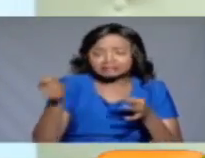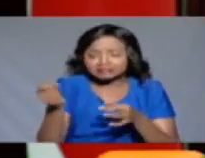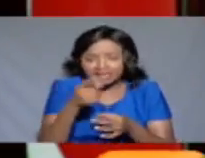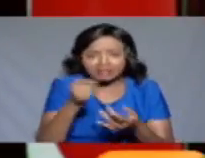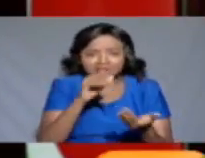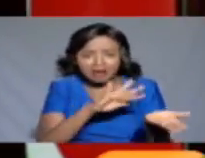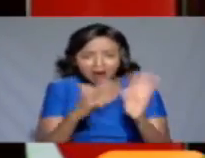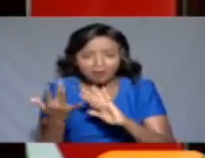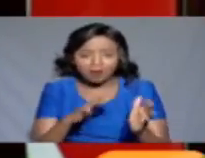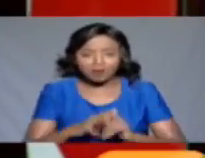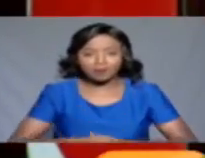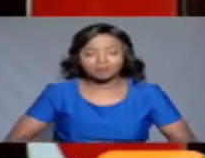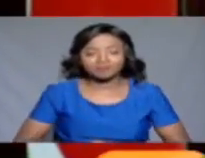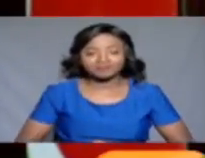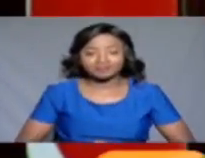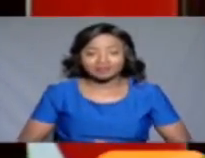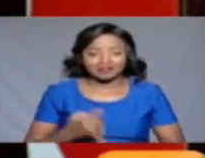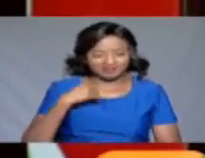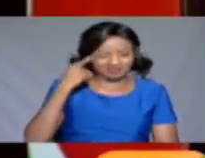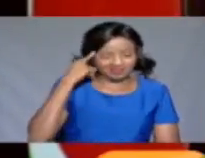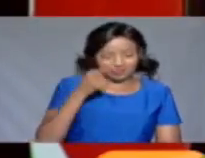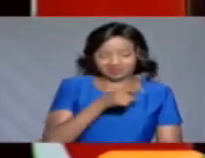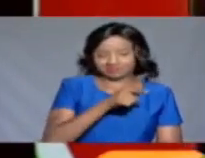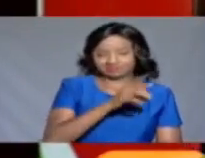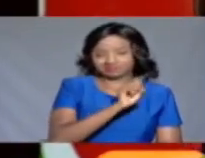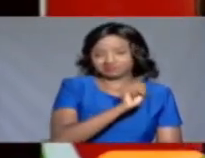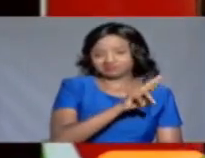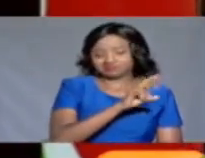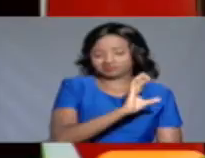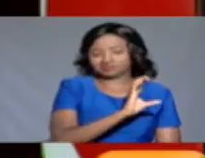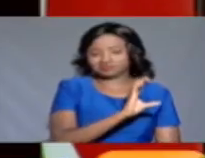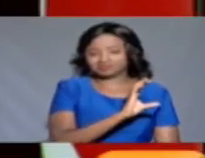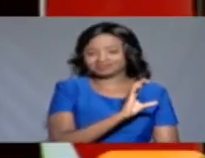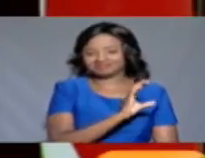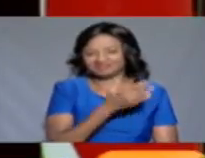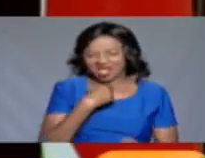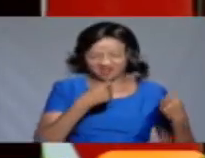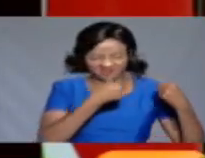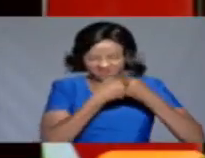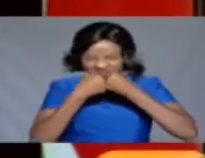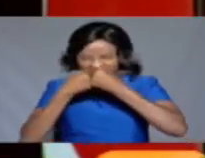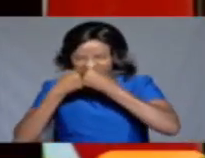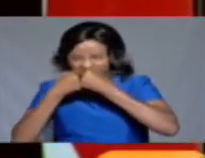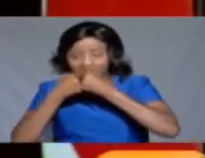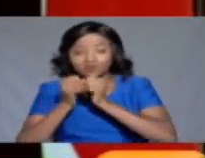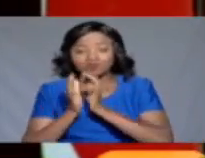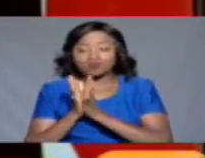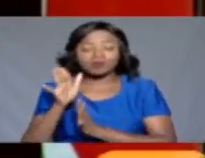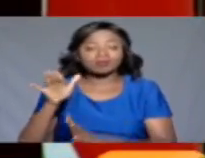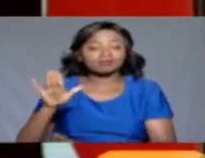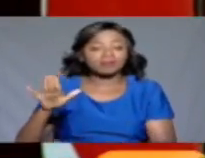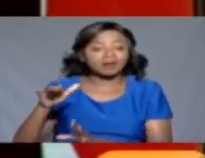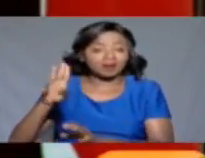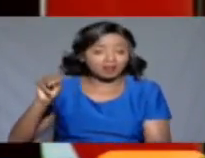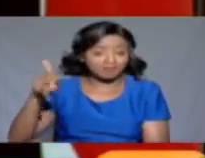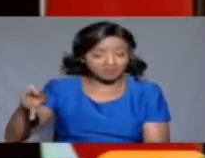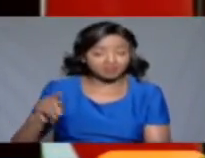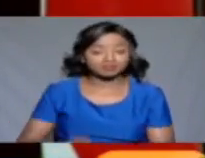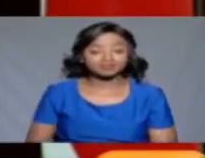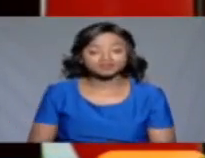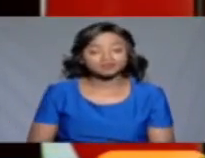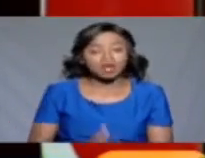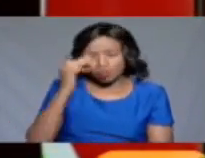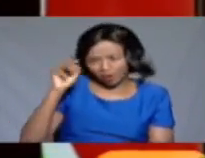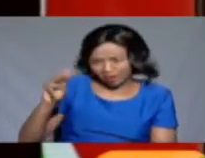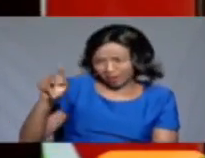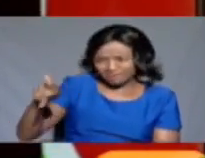officers. I think SRC has, I think, a beef with the members of Parliament, because I think members of Parliament